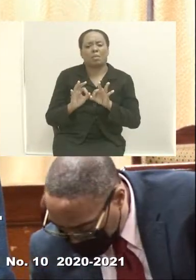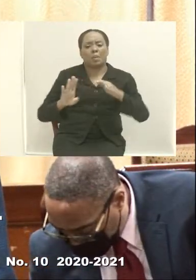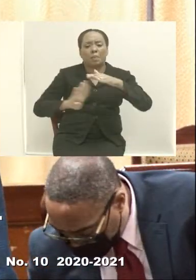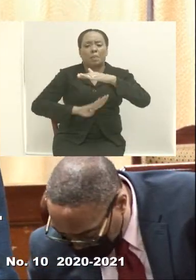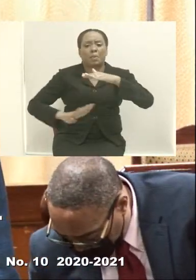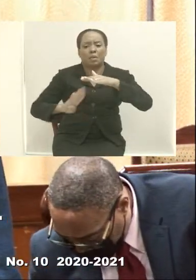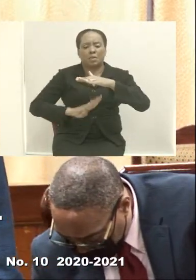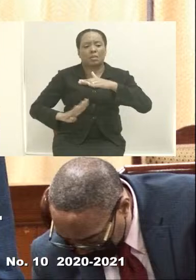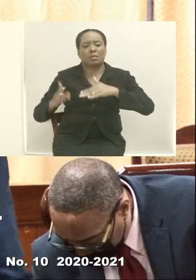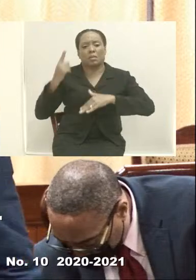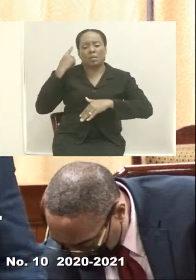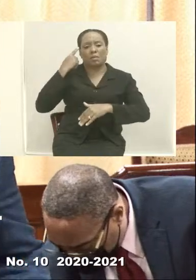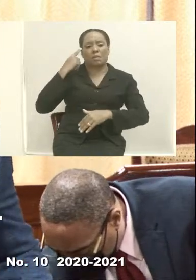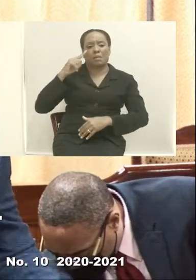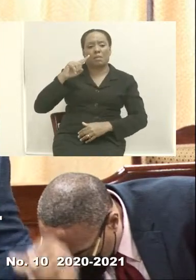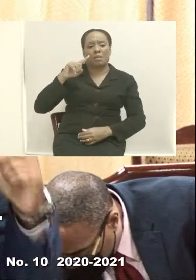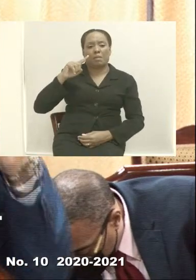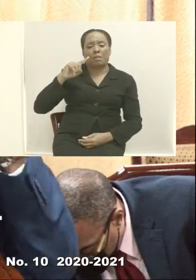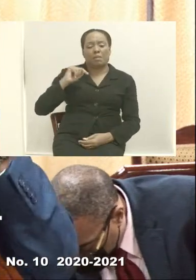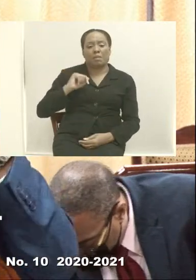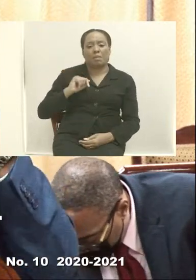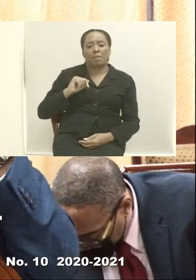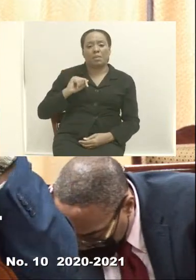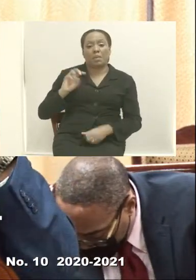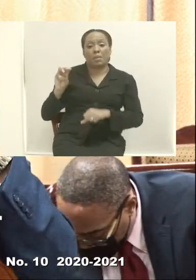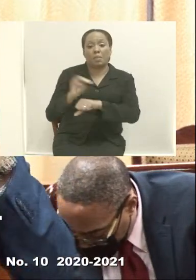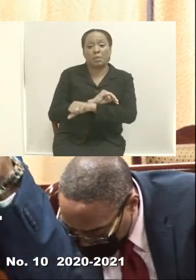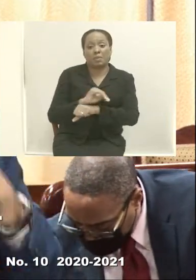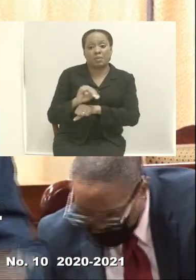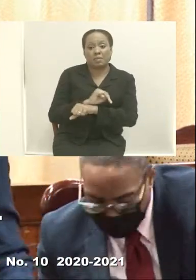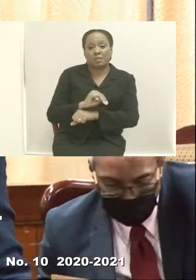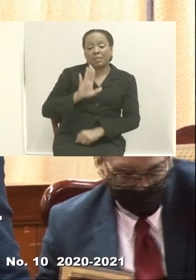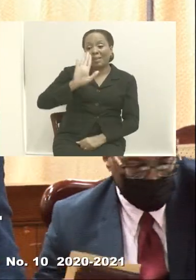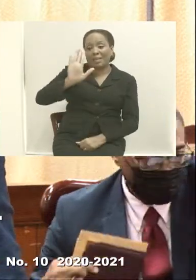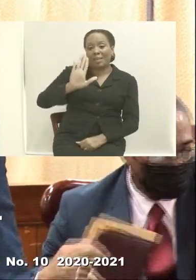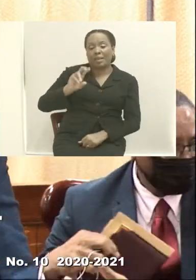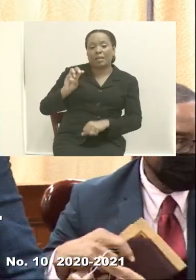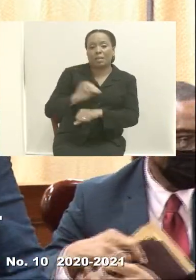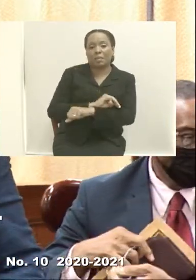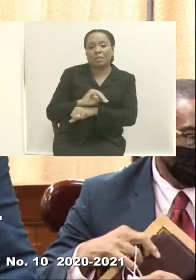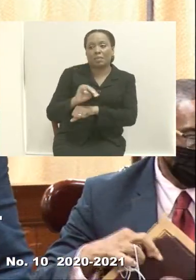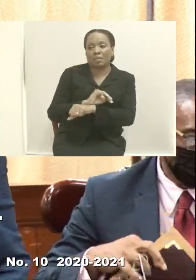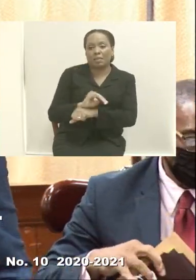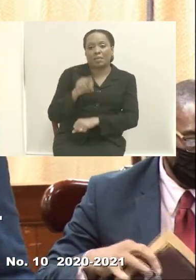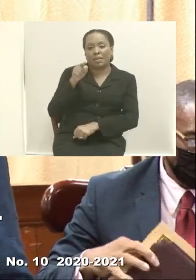architecture of the ministry which he has the honor to lead.